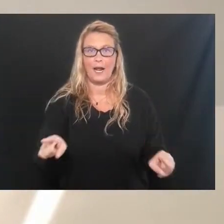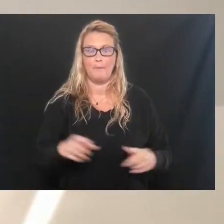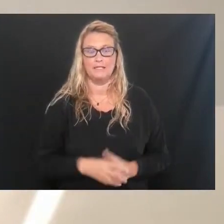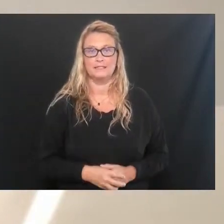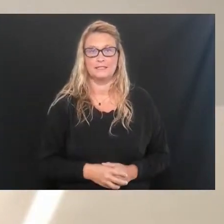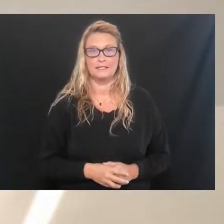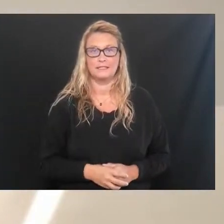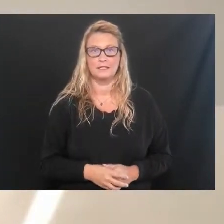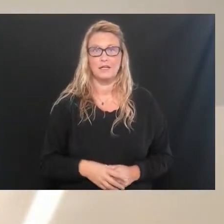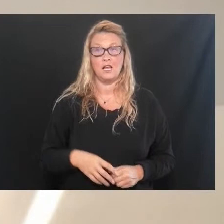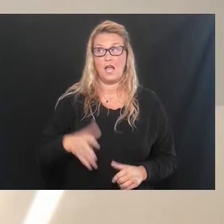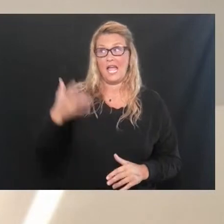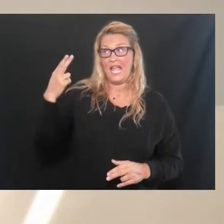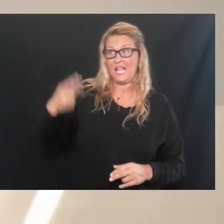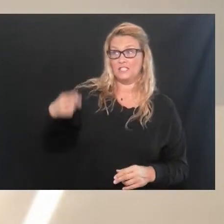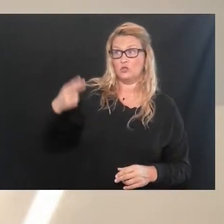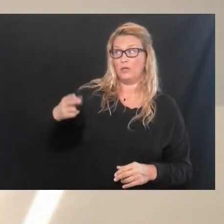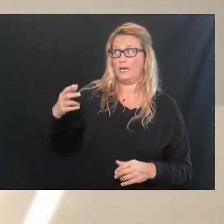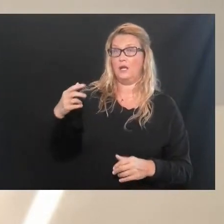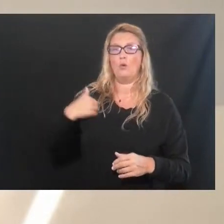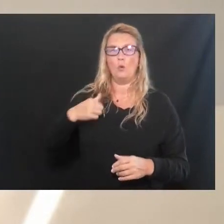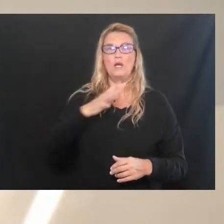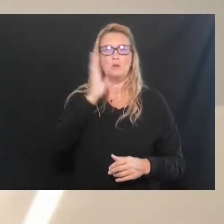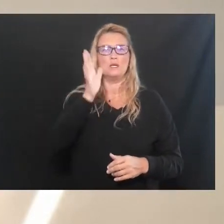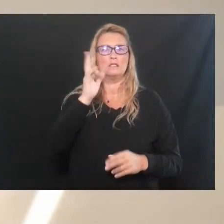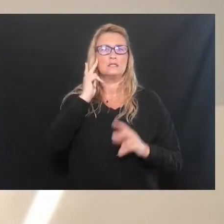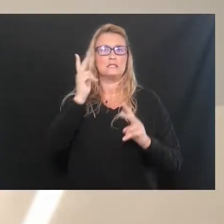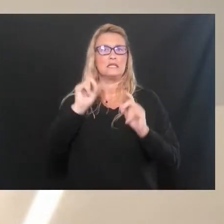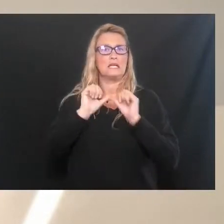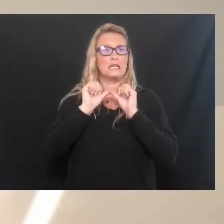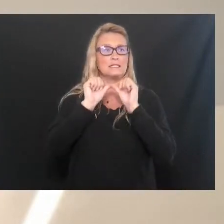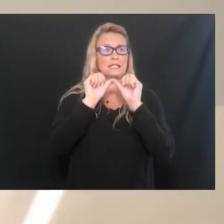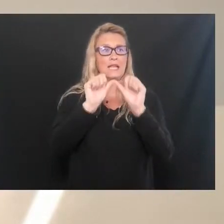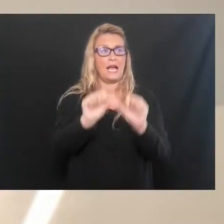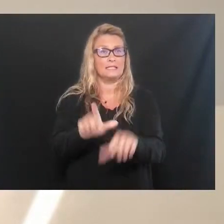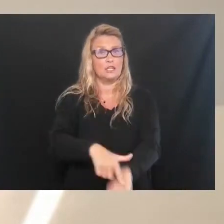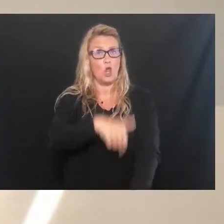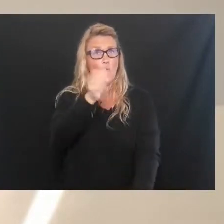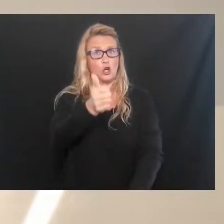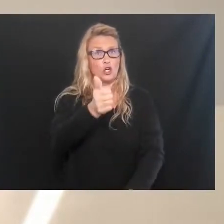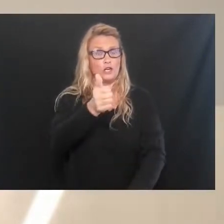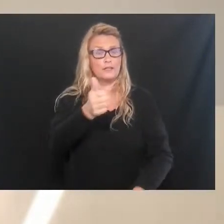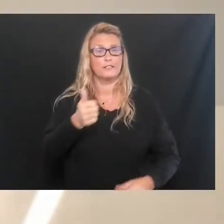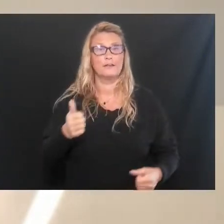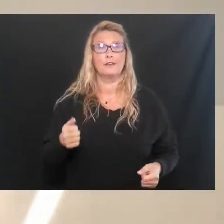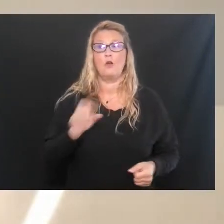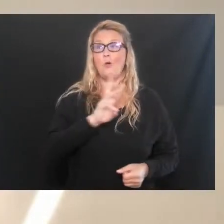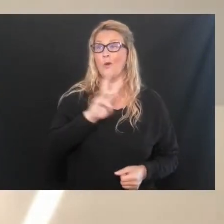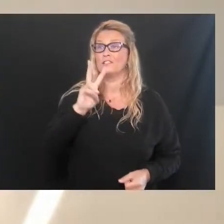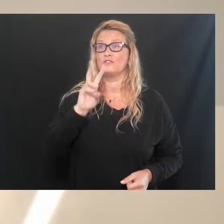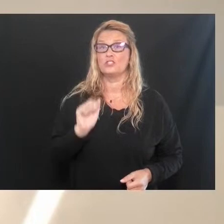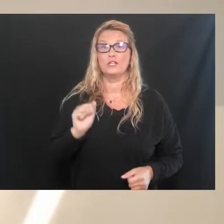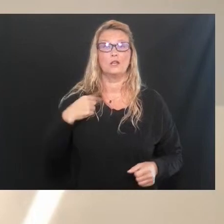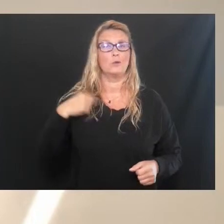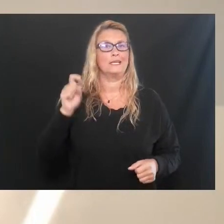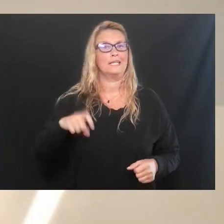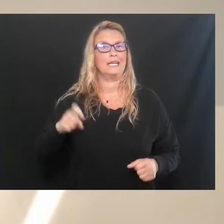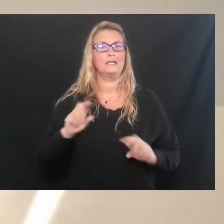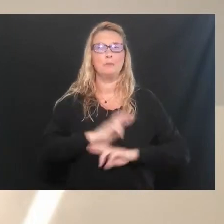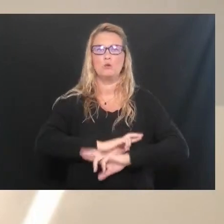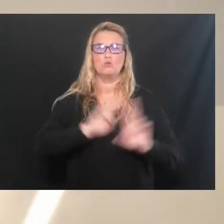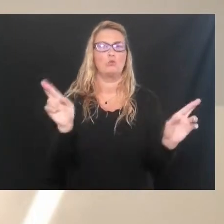we look at history, this is going to last for a longer period of time. West Virginia, we need to step up and